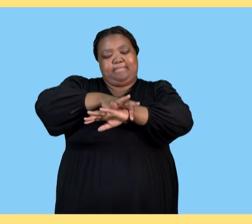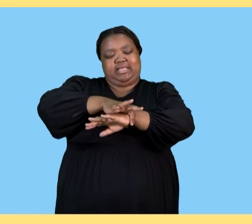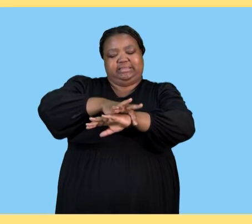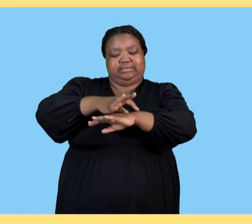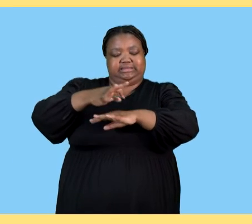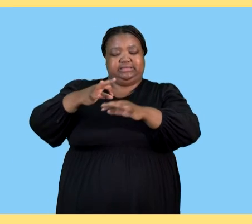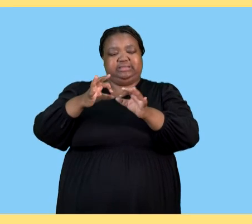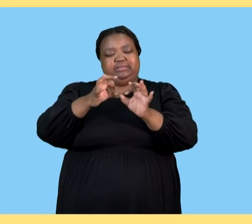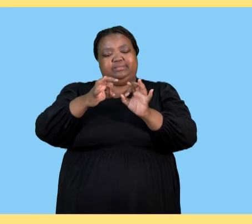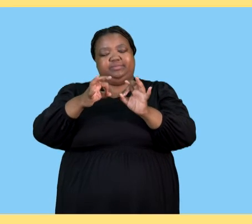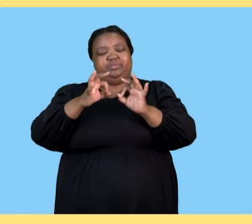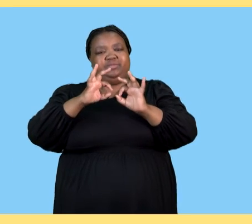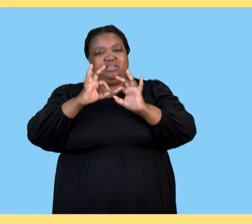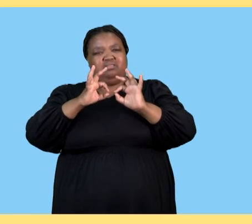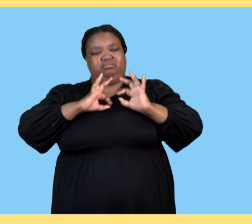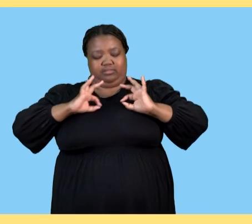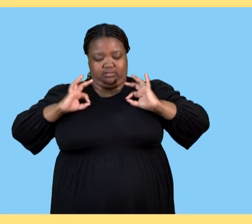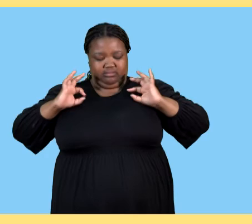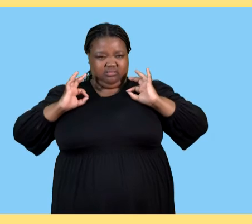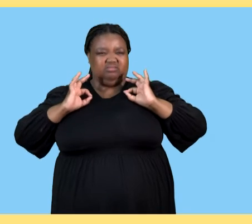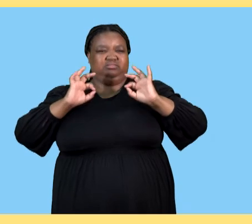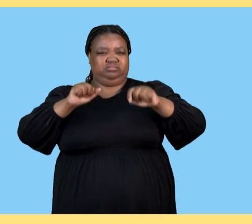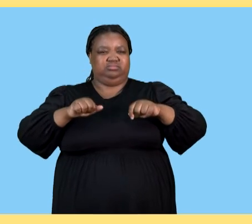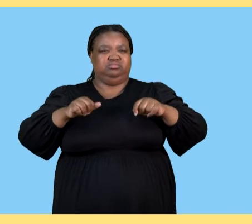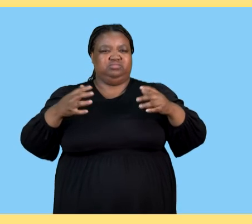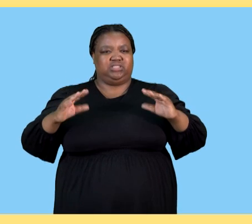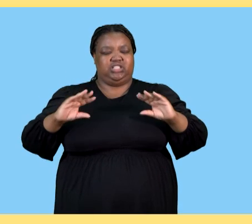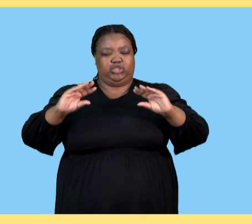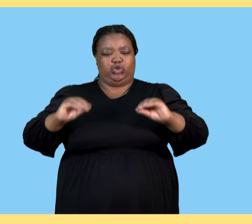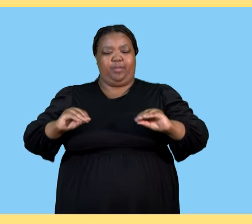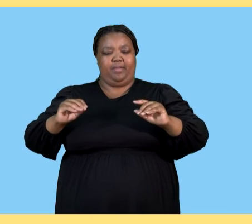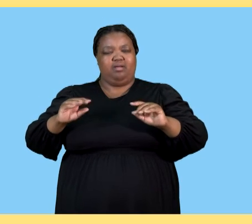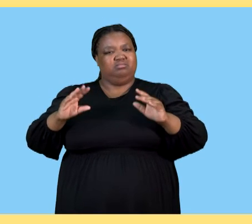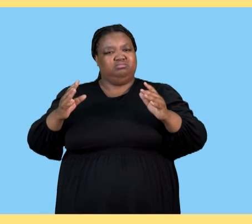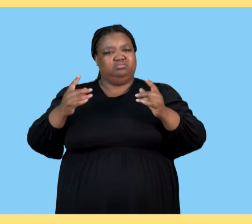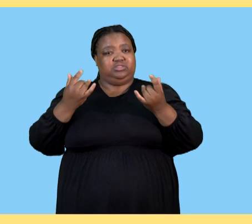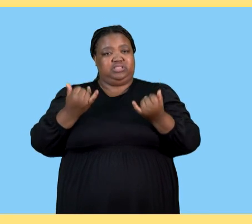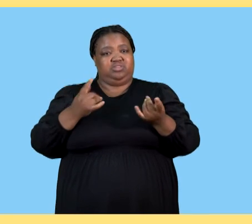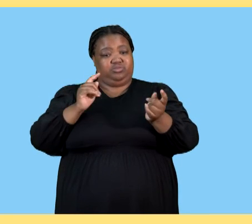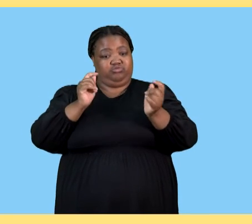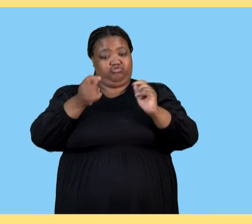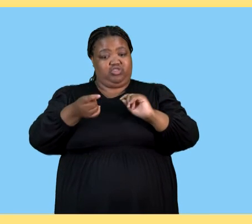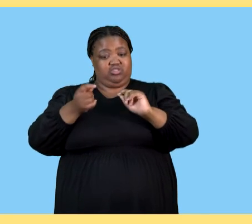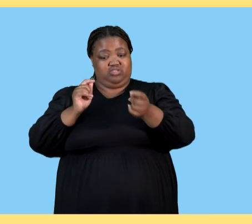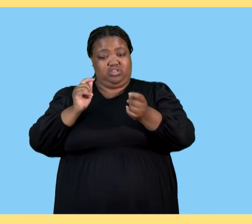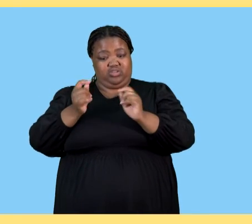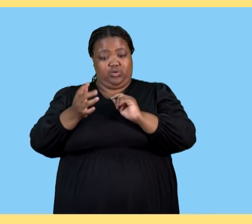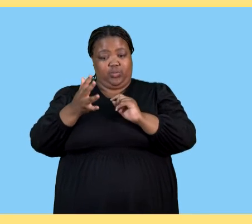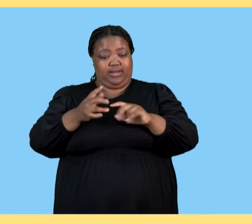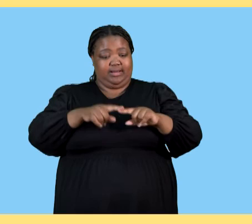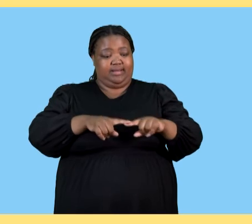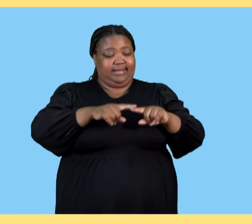beads and stoppers. The wire beads and stoppers. These will vary. They will